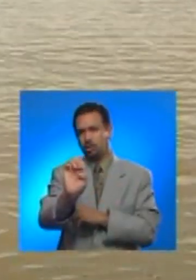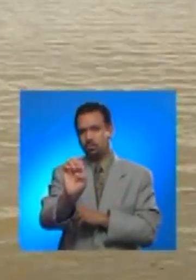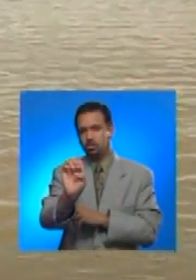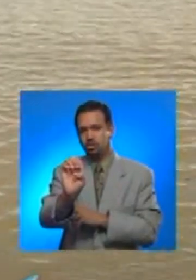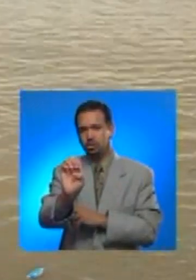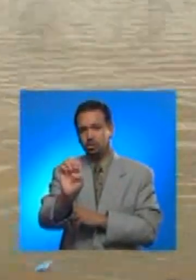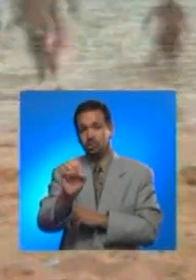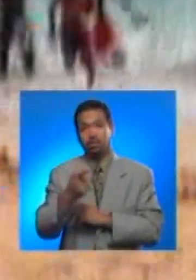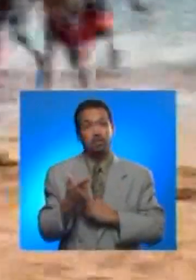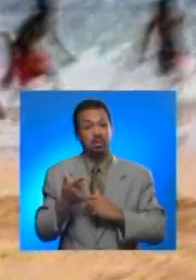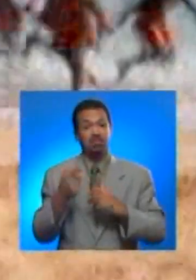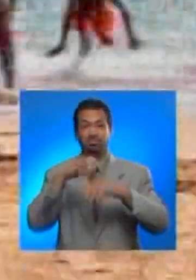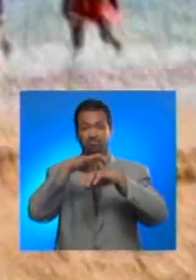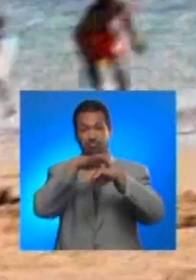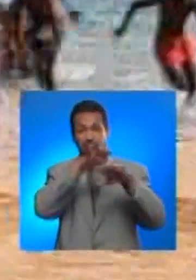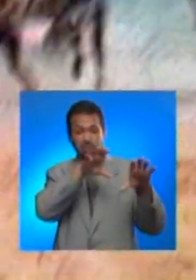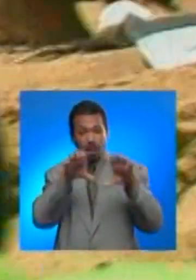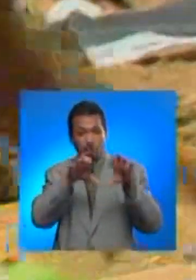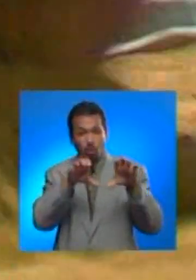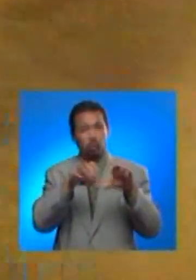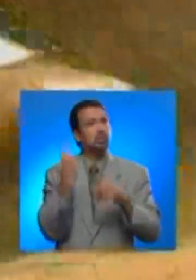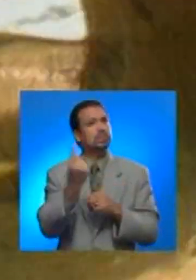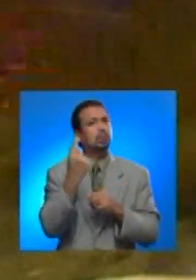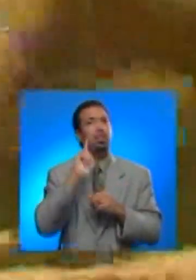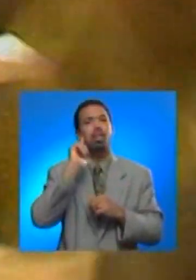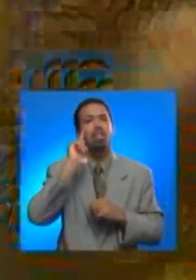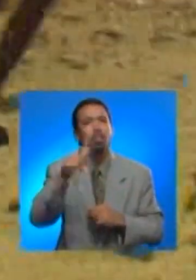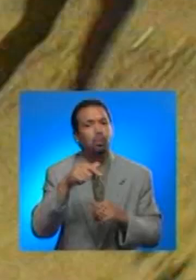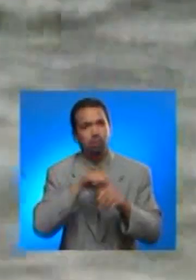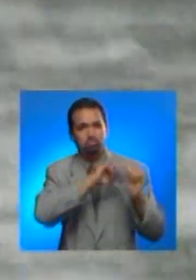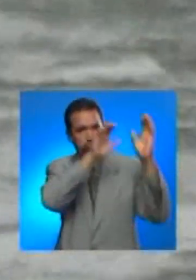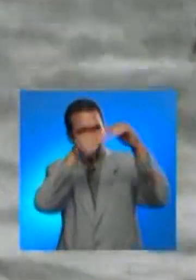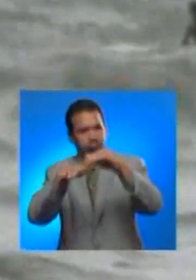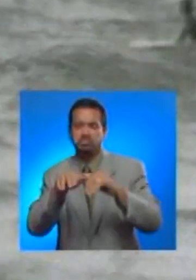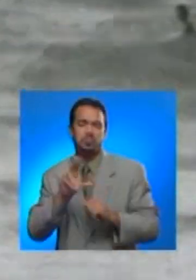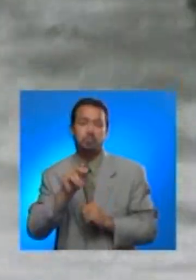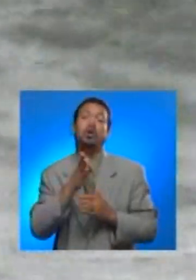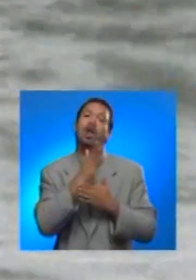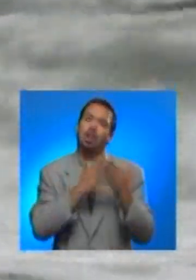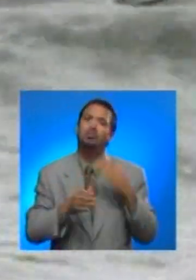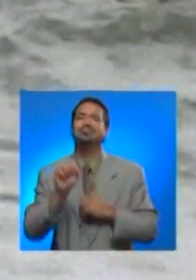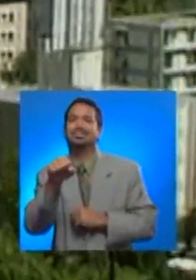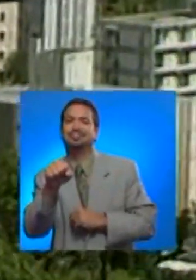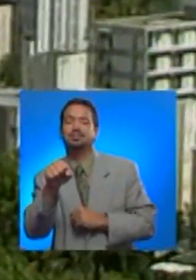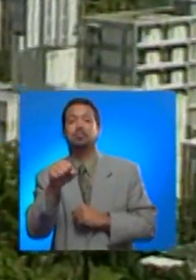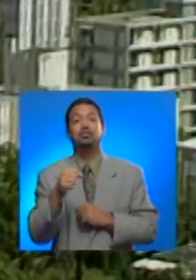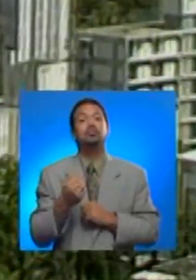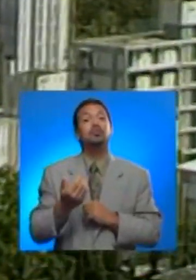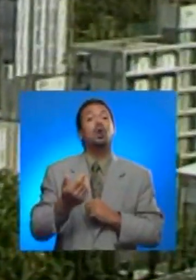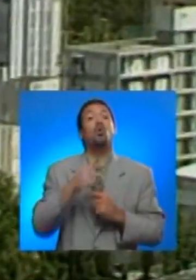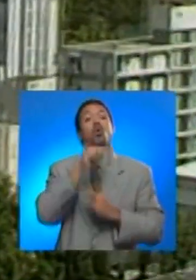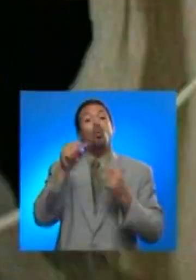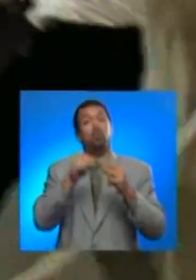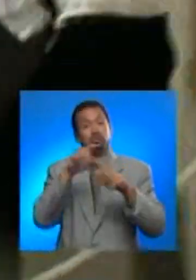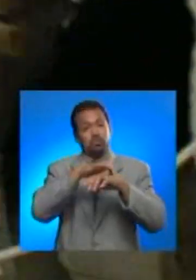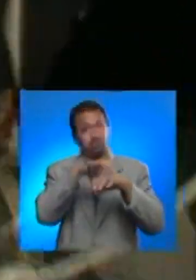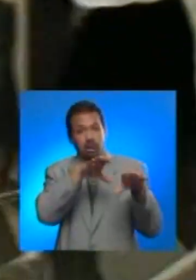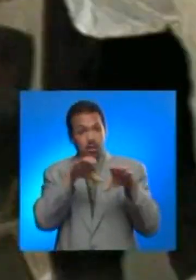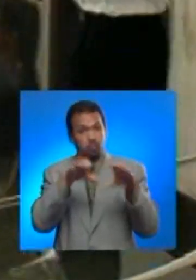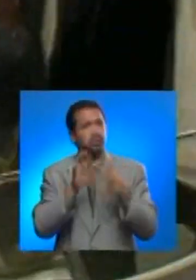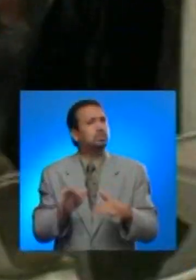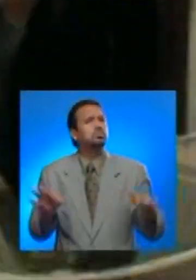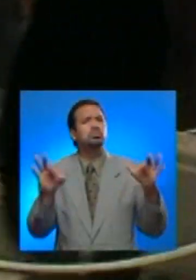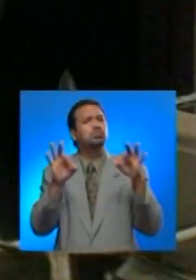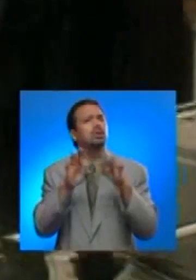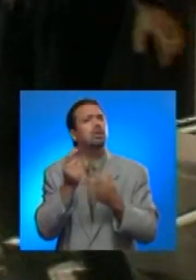an emergency. Not all earthquakes cause tsunamis, but some do. During an earthquake, the most important